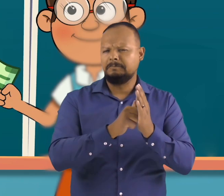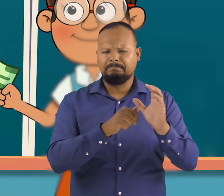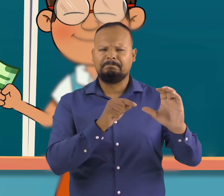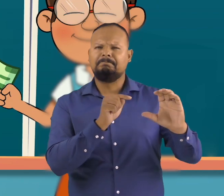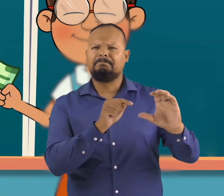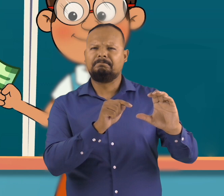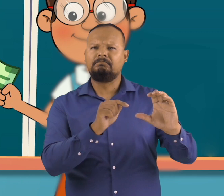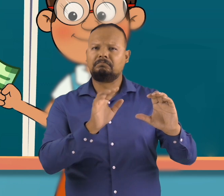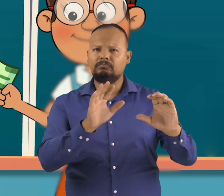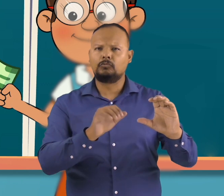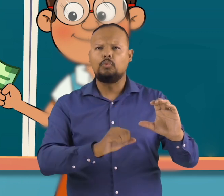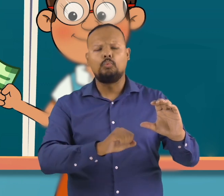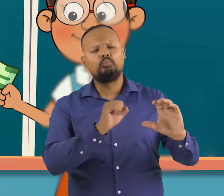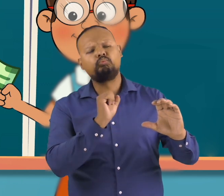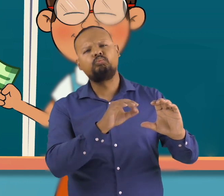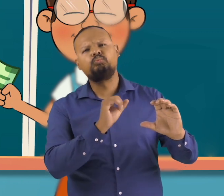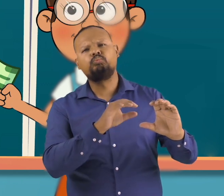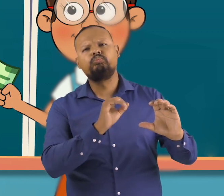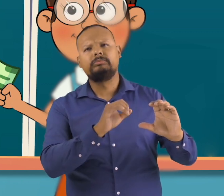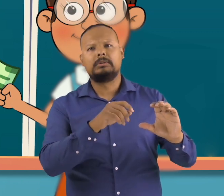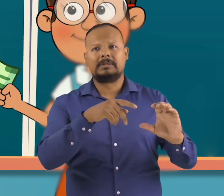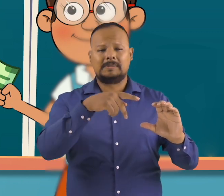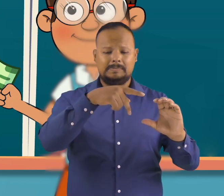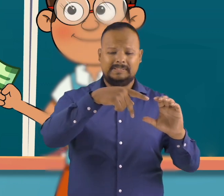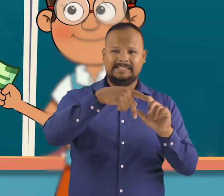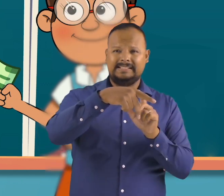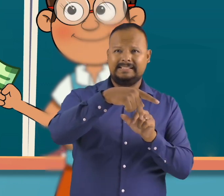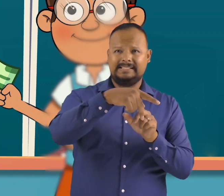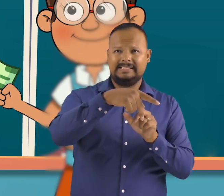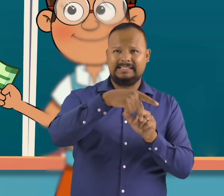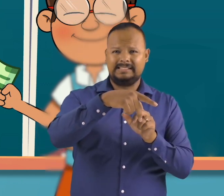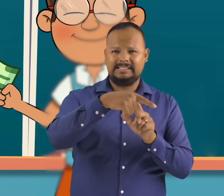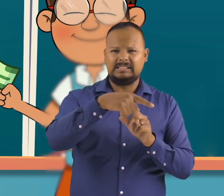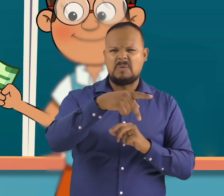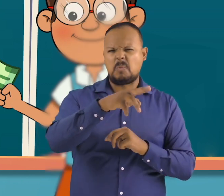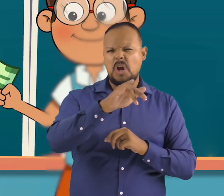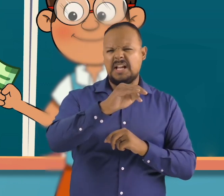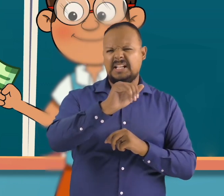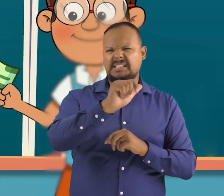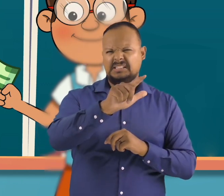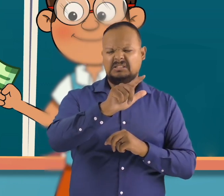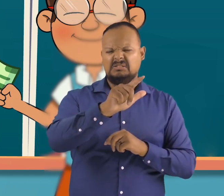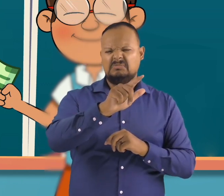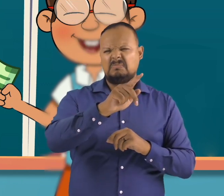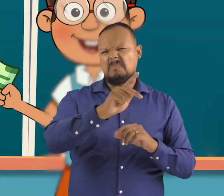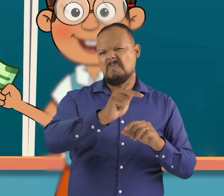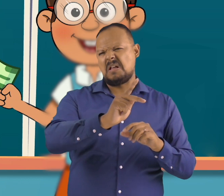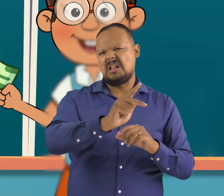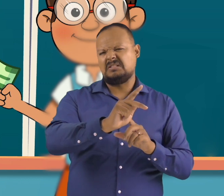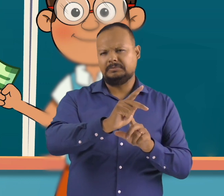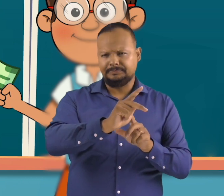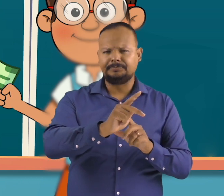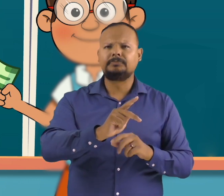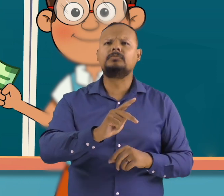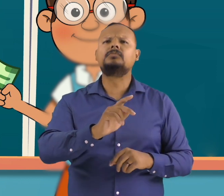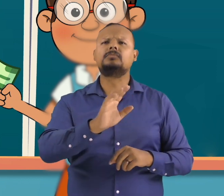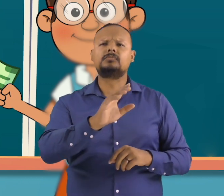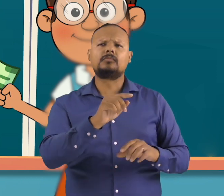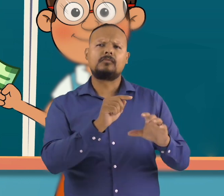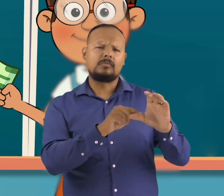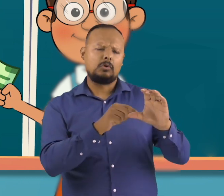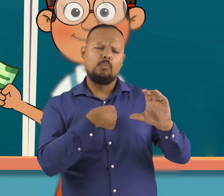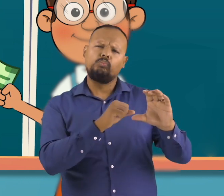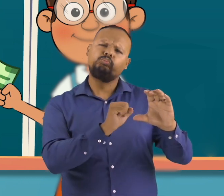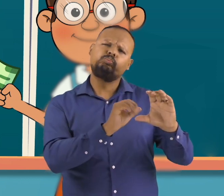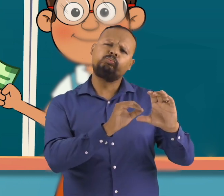The amount of money you start with, either that you are borrowing or are saving, is called the principle.